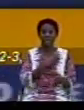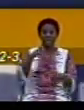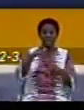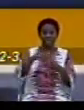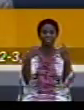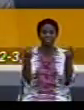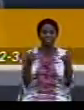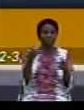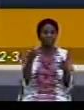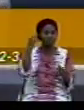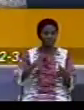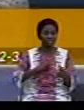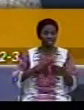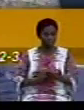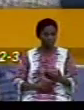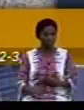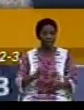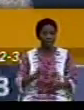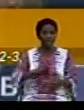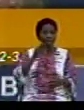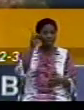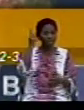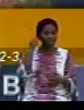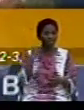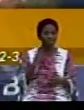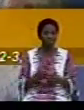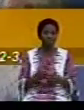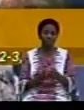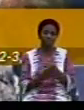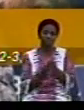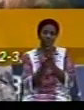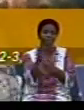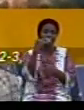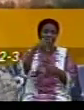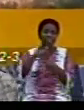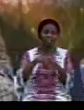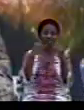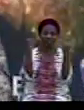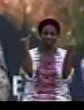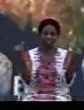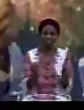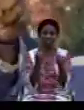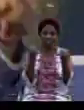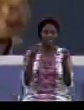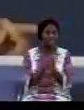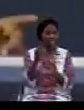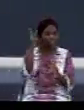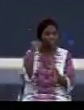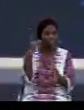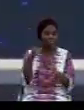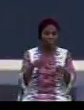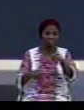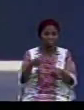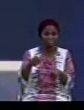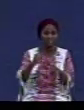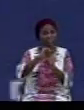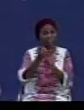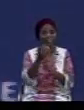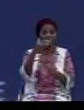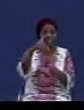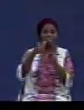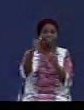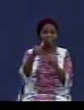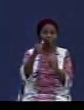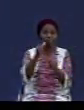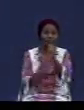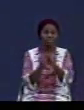in iniquity. That was the paralyzing situation in which every man